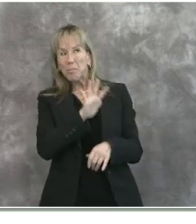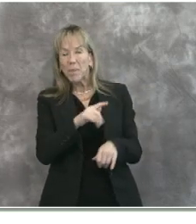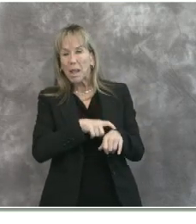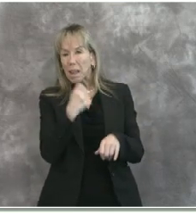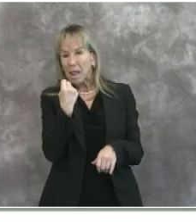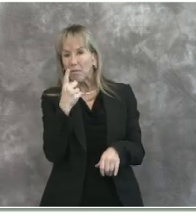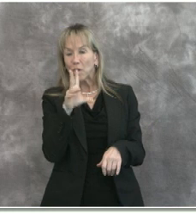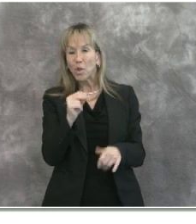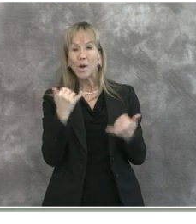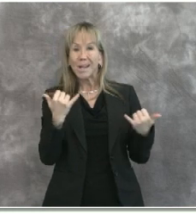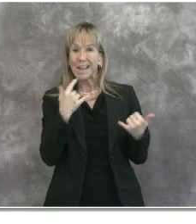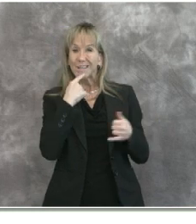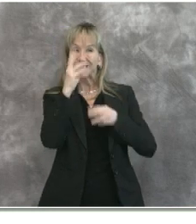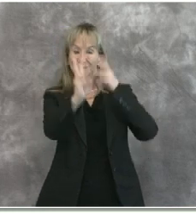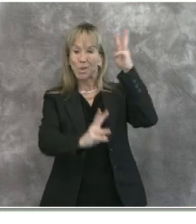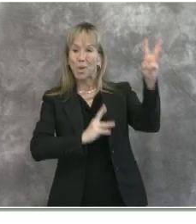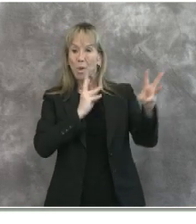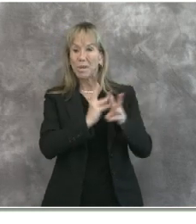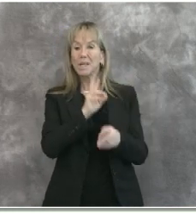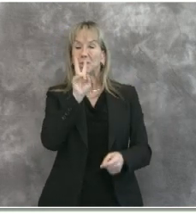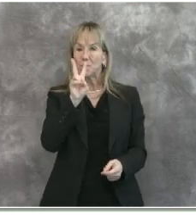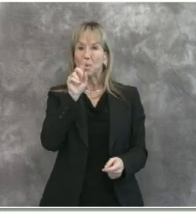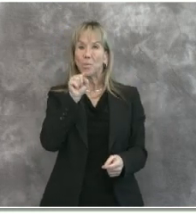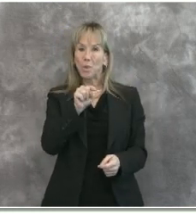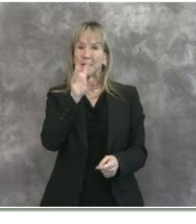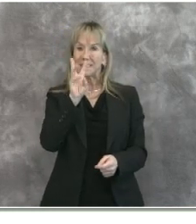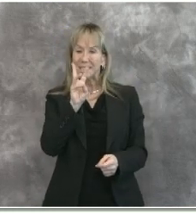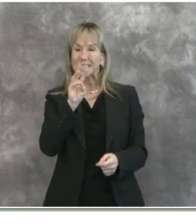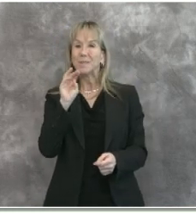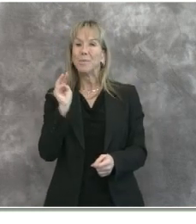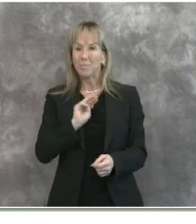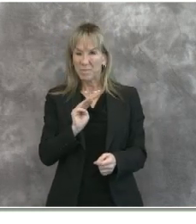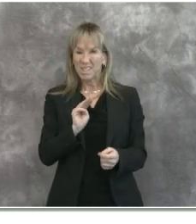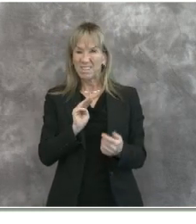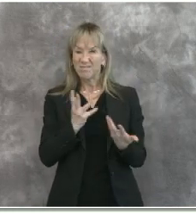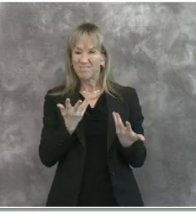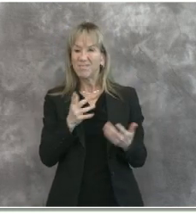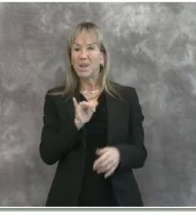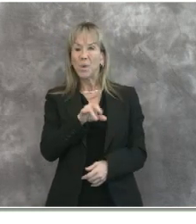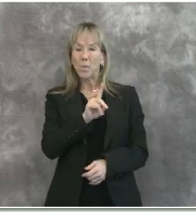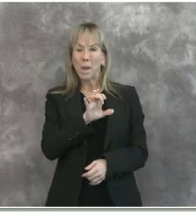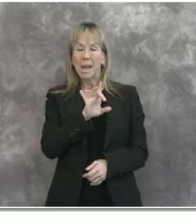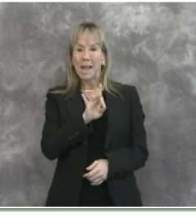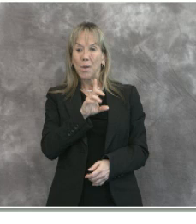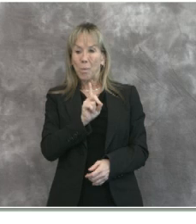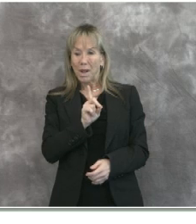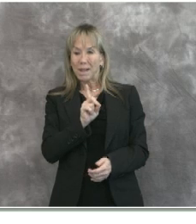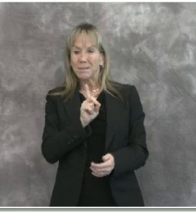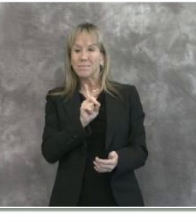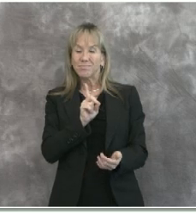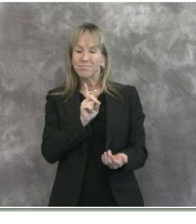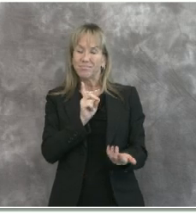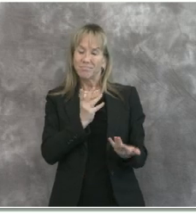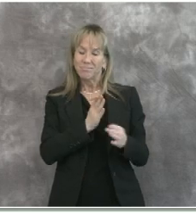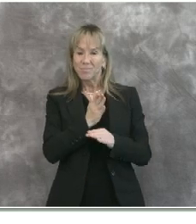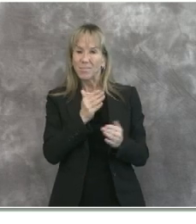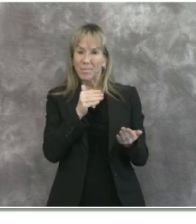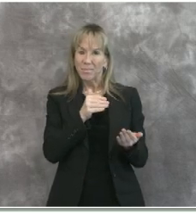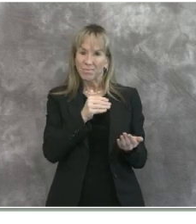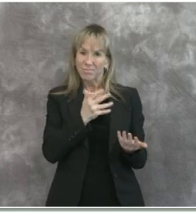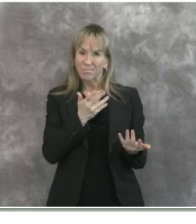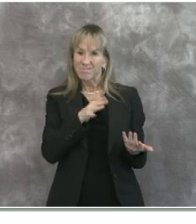over 2.6 million positive cases have been reported, including over 181,000 deaths.